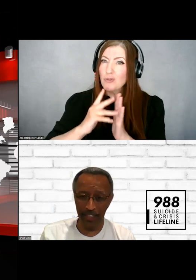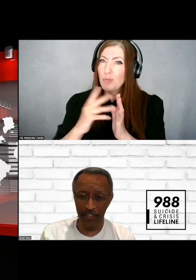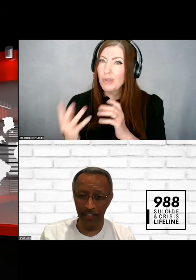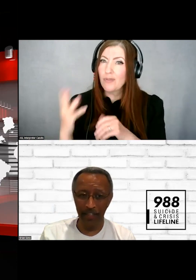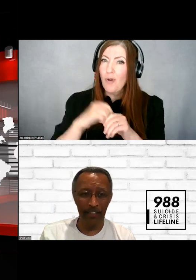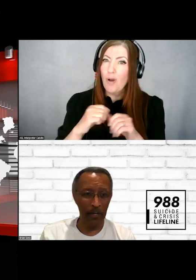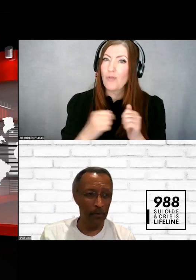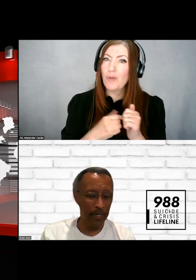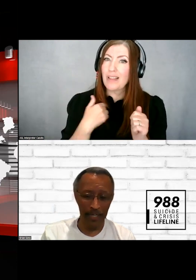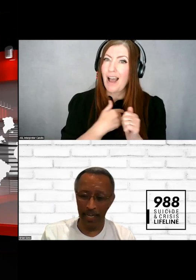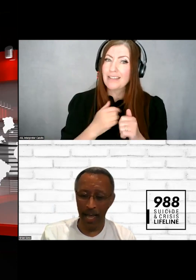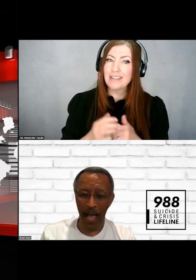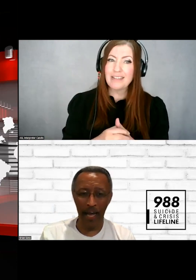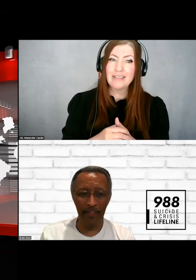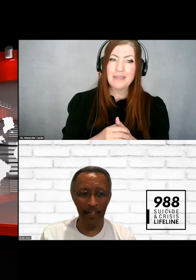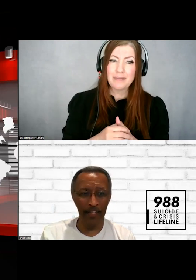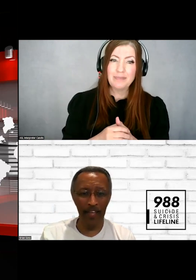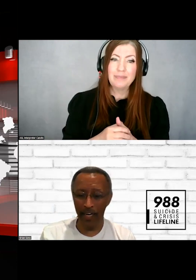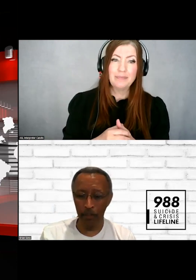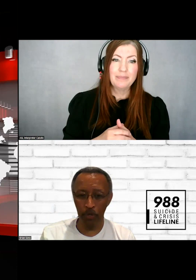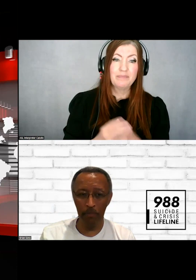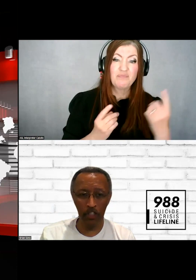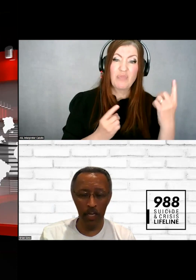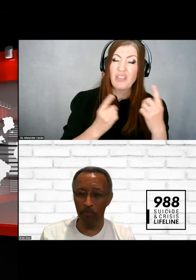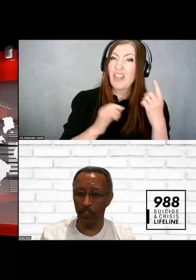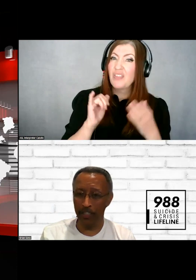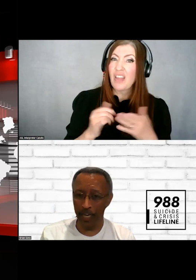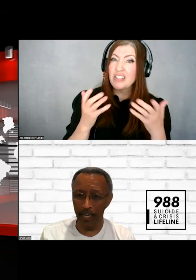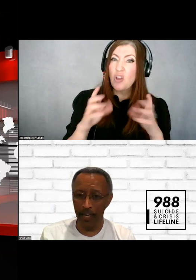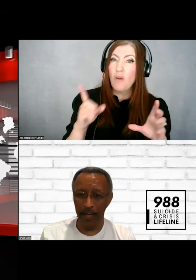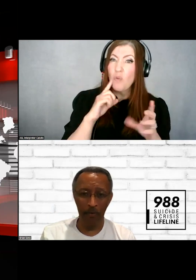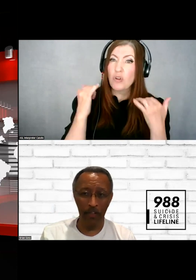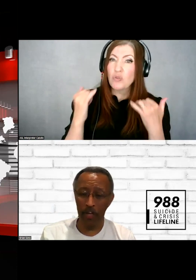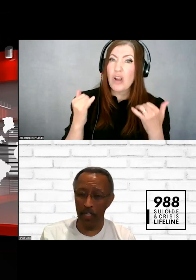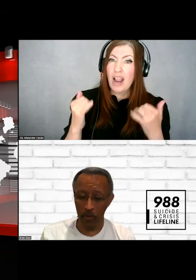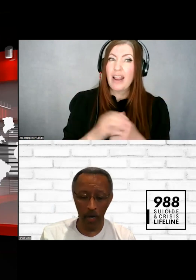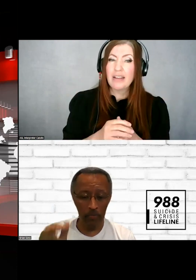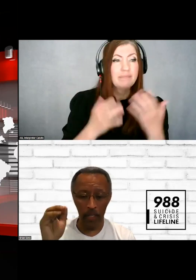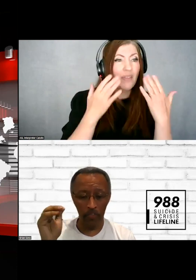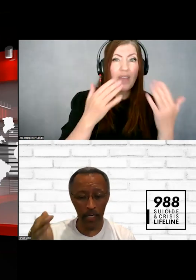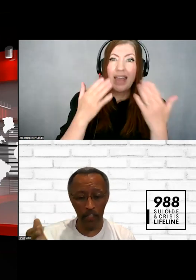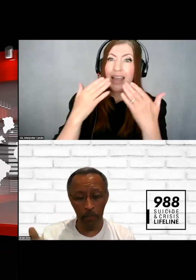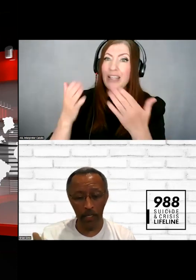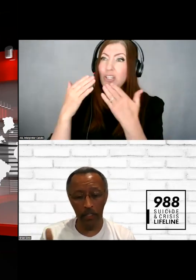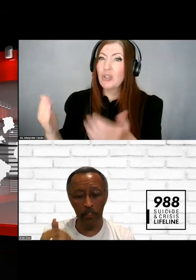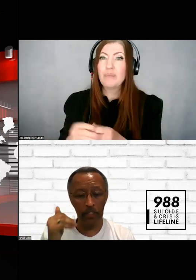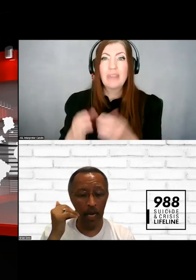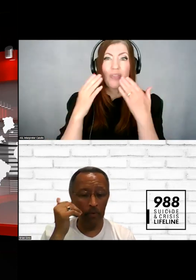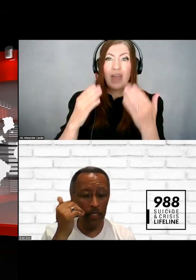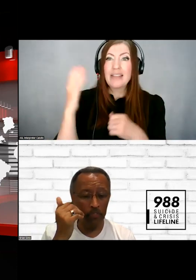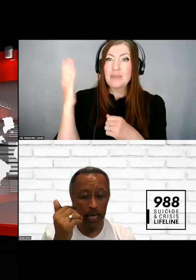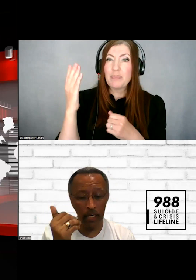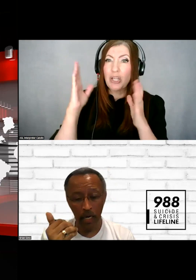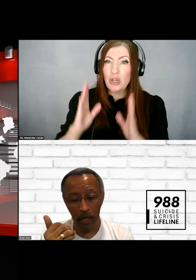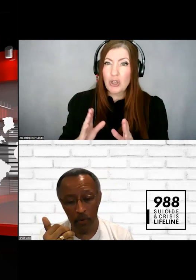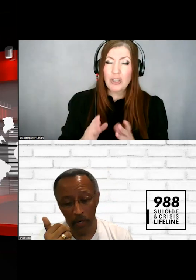us. So I think that is pretty much it for today. I want to thank you all. I want to thank our speakers. I